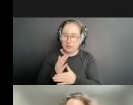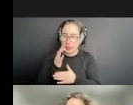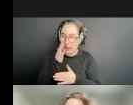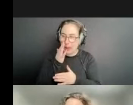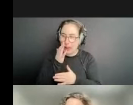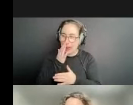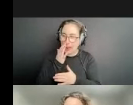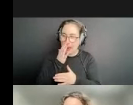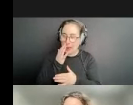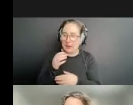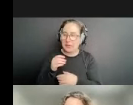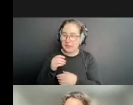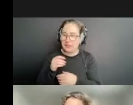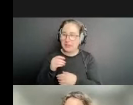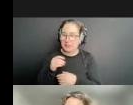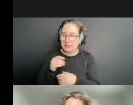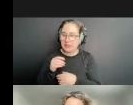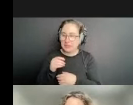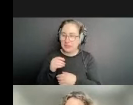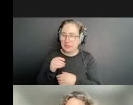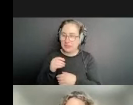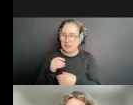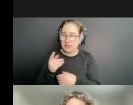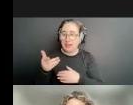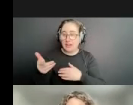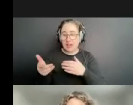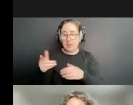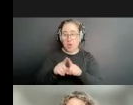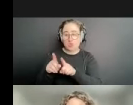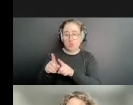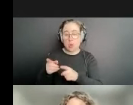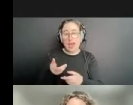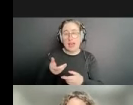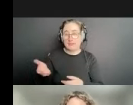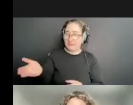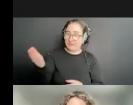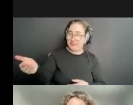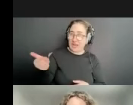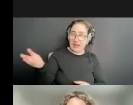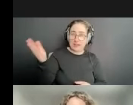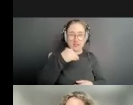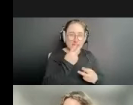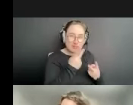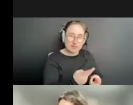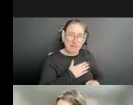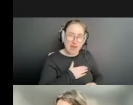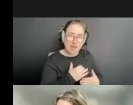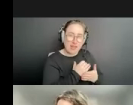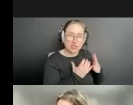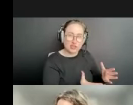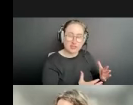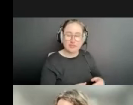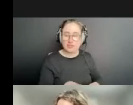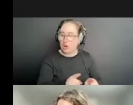collections, but also inviting people over to see their collections, which was really nice. We also documented the